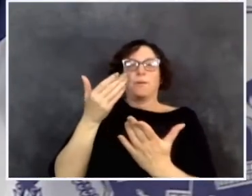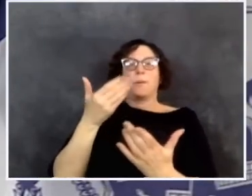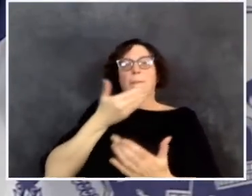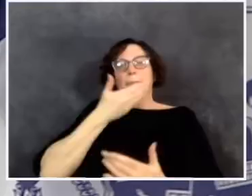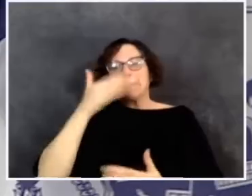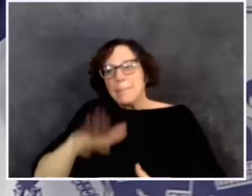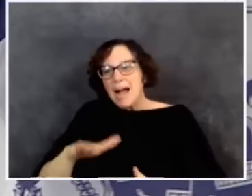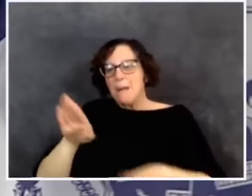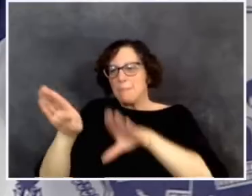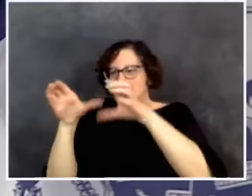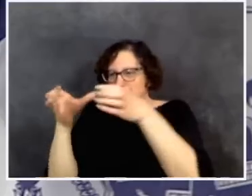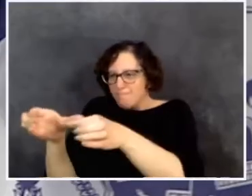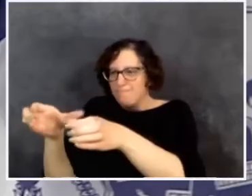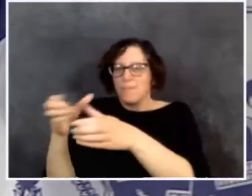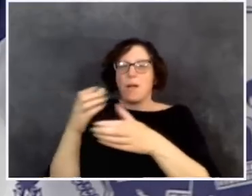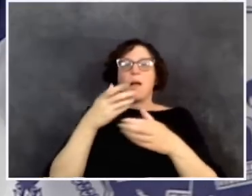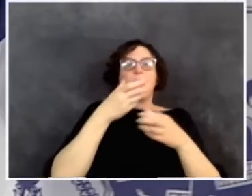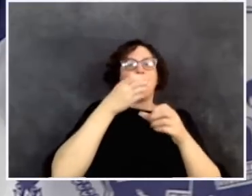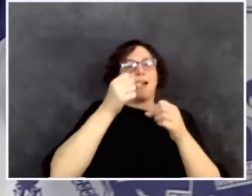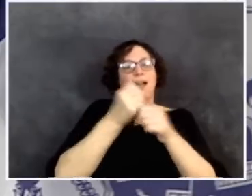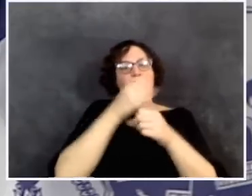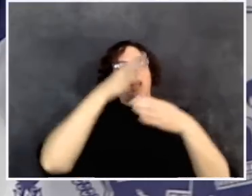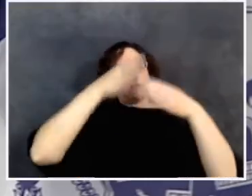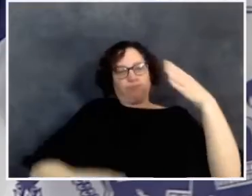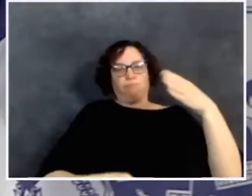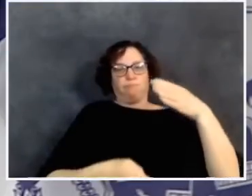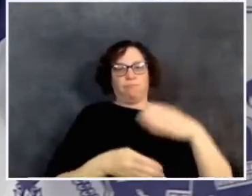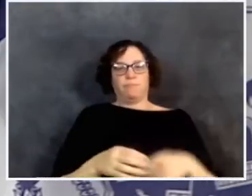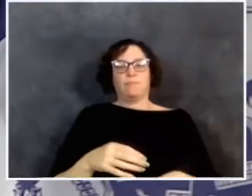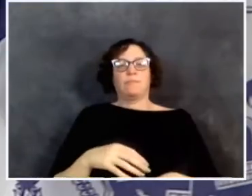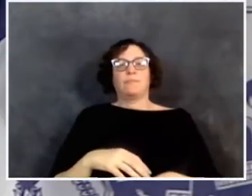again, it's a beautiful spring day. Enjoy it